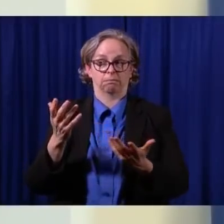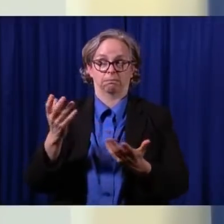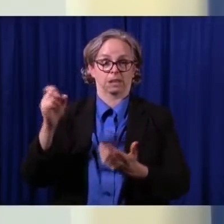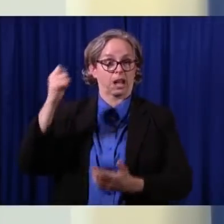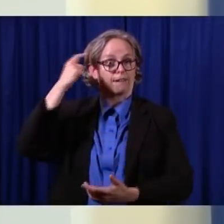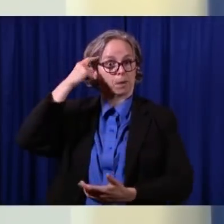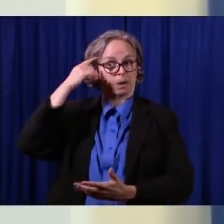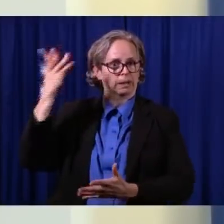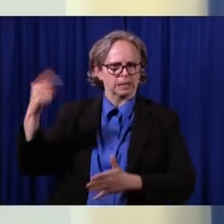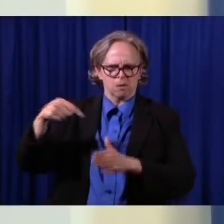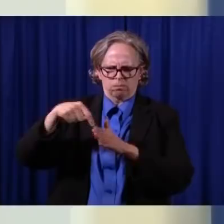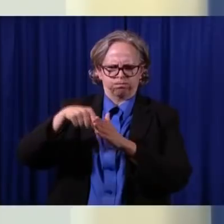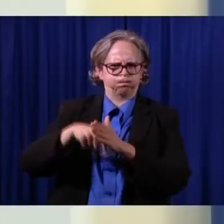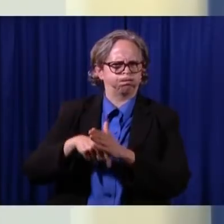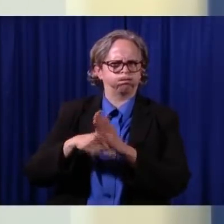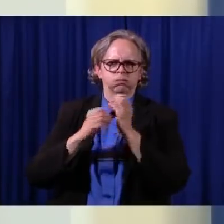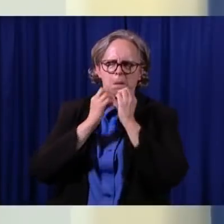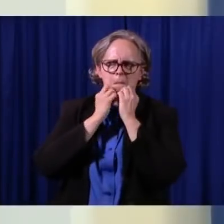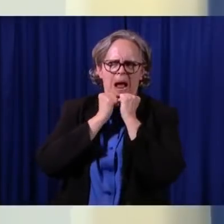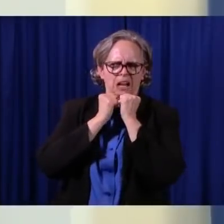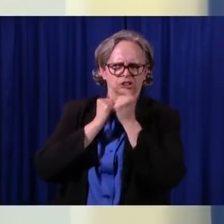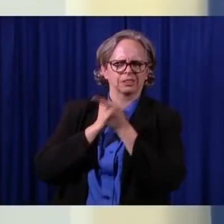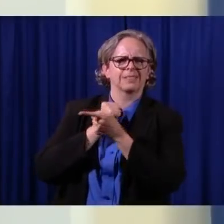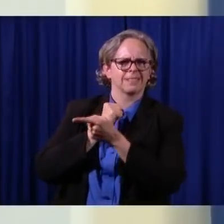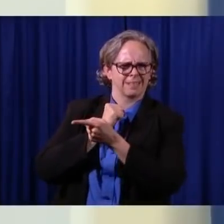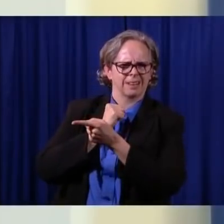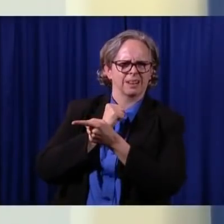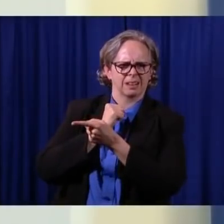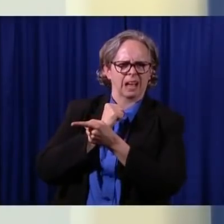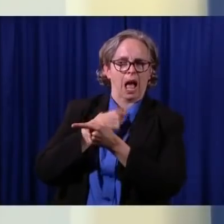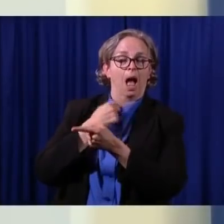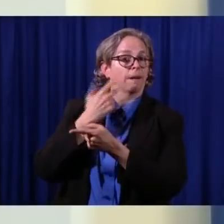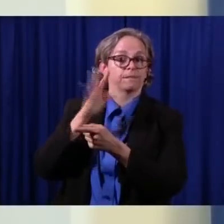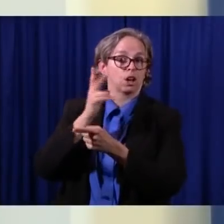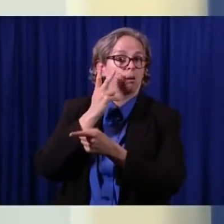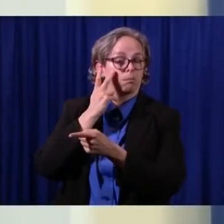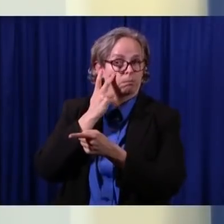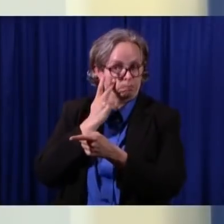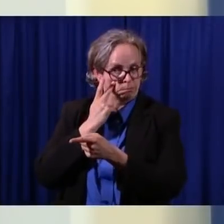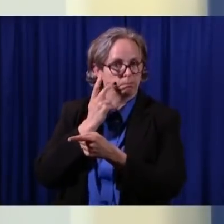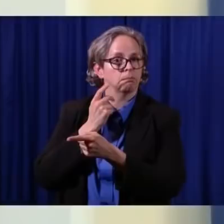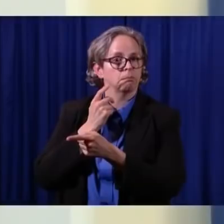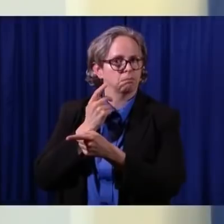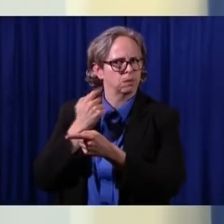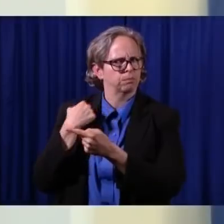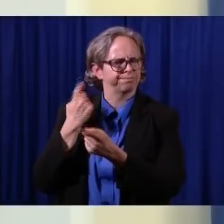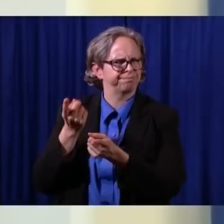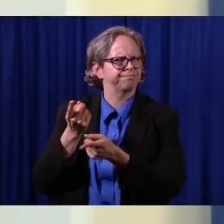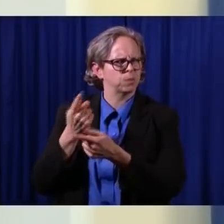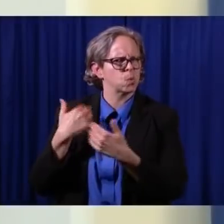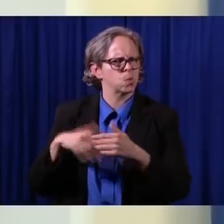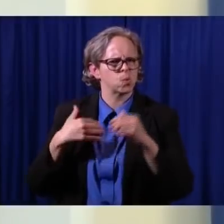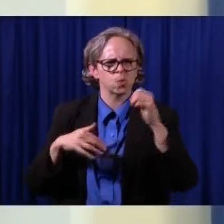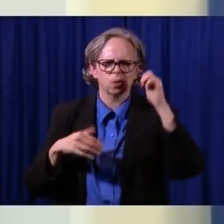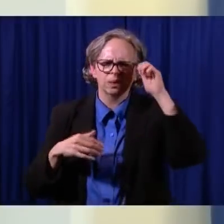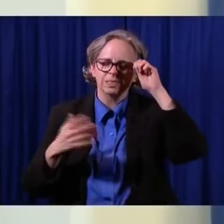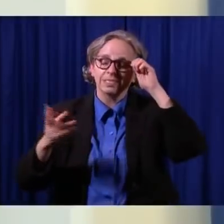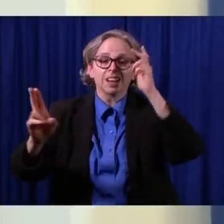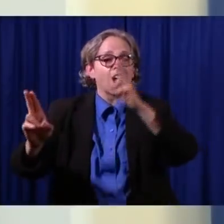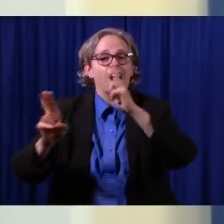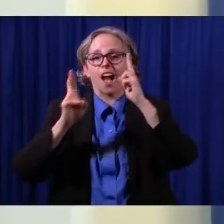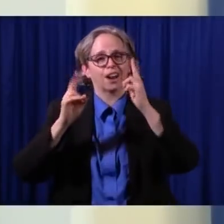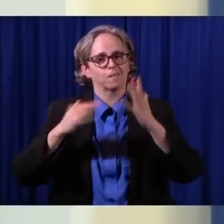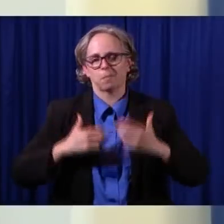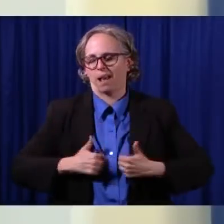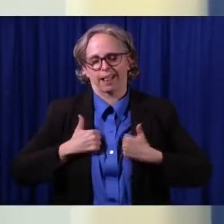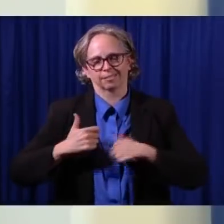that. I've been able to witness that from this unique vantage point. It's just an honor of a lifetime.